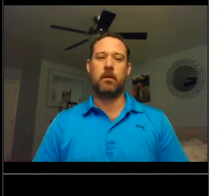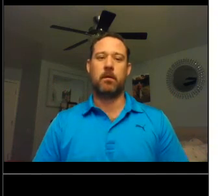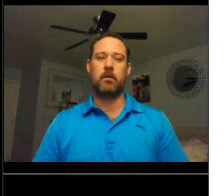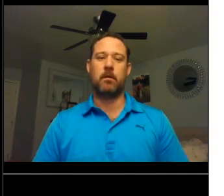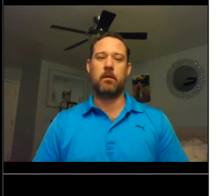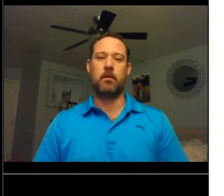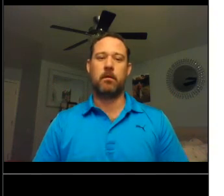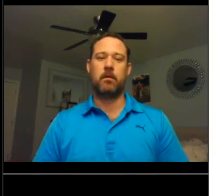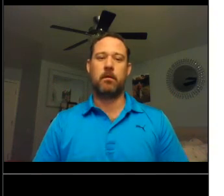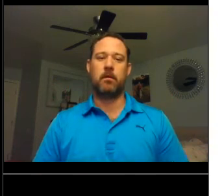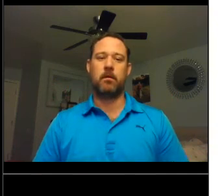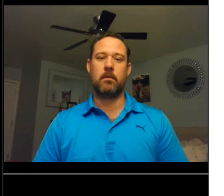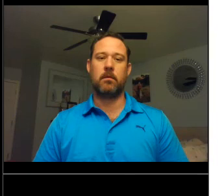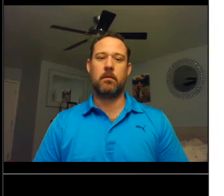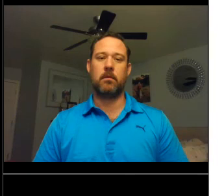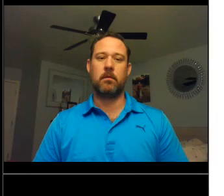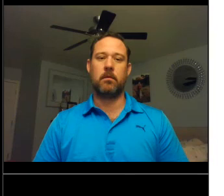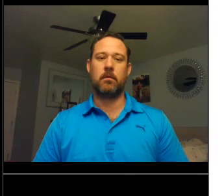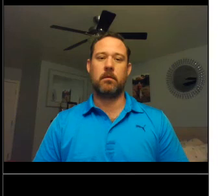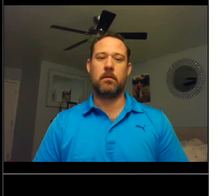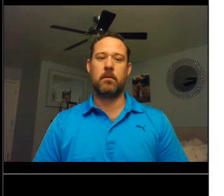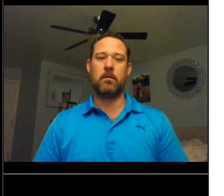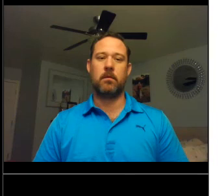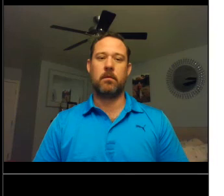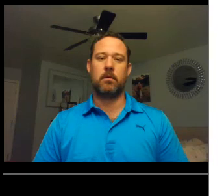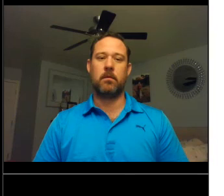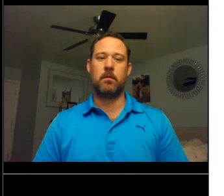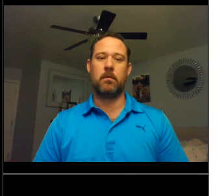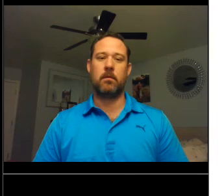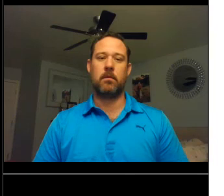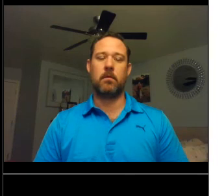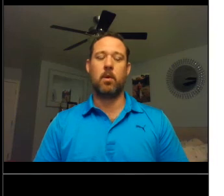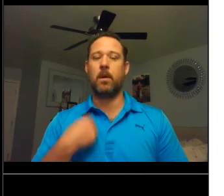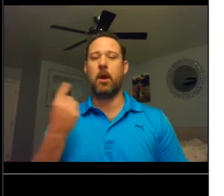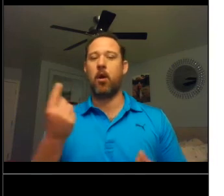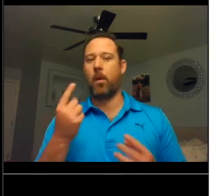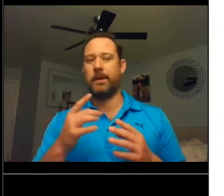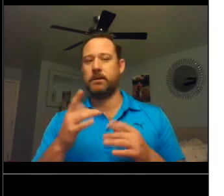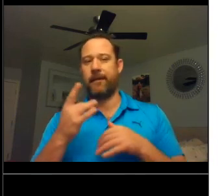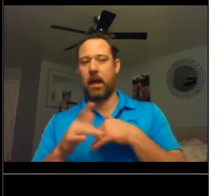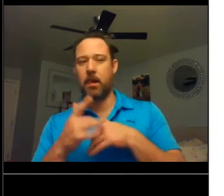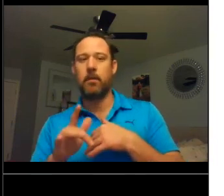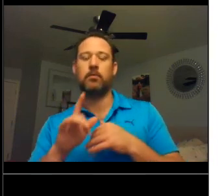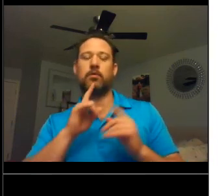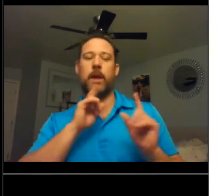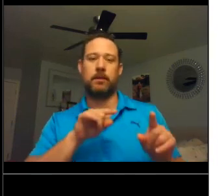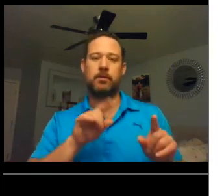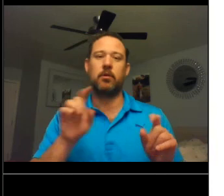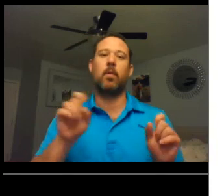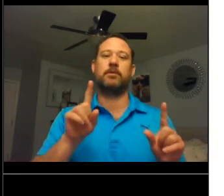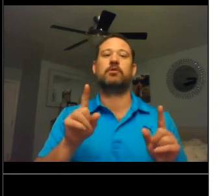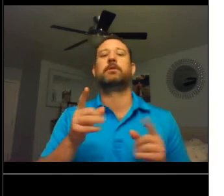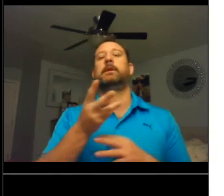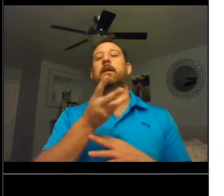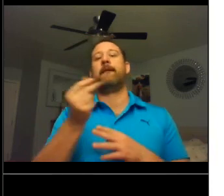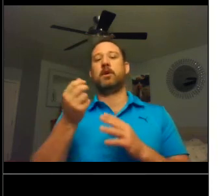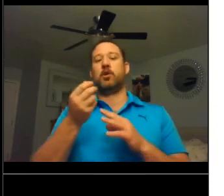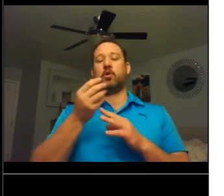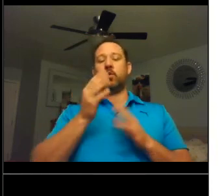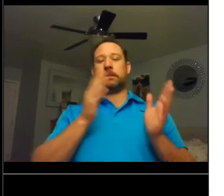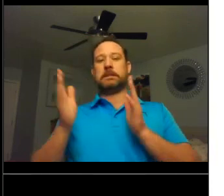We are always open to answer questions offline. In a few slides, we'll have our